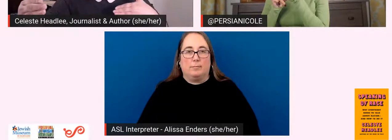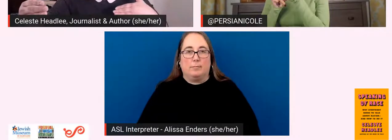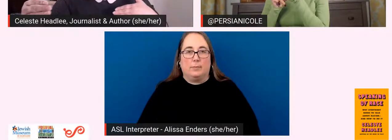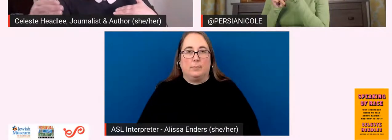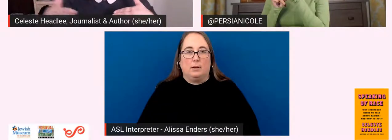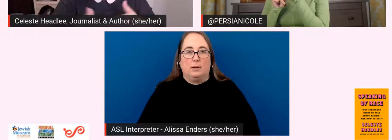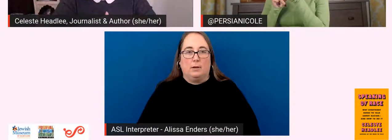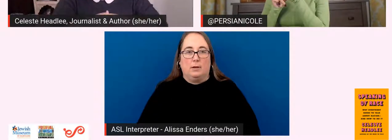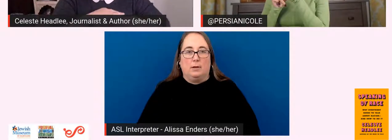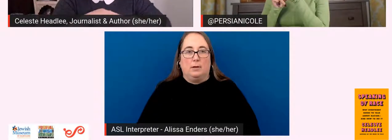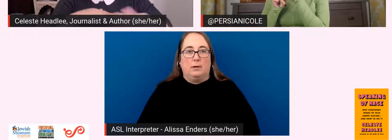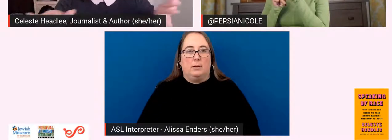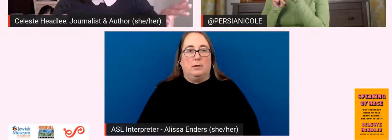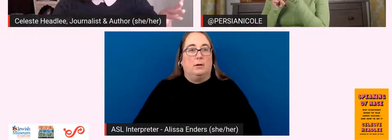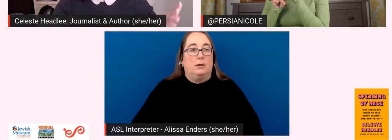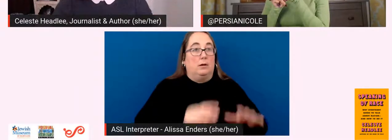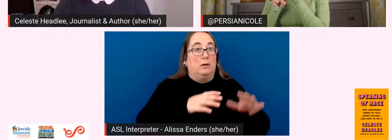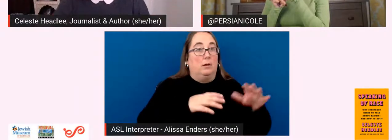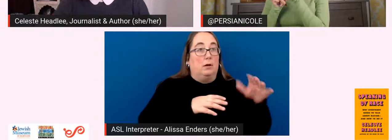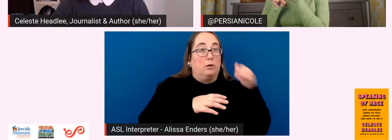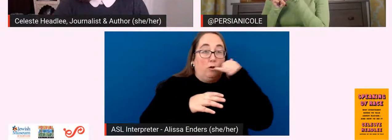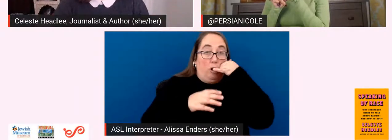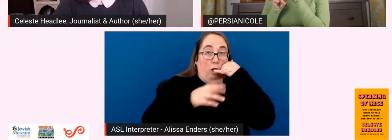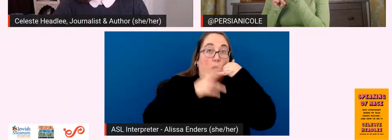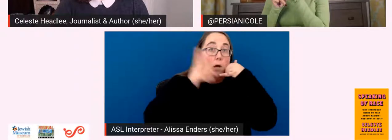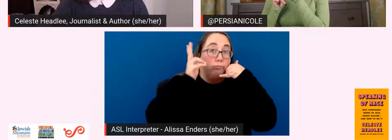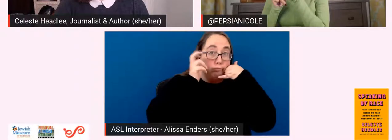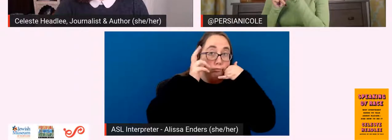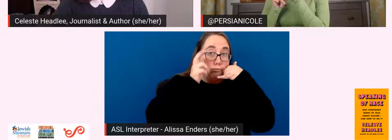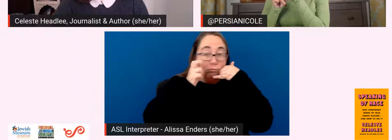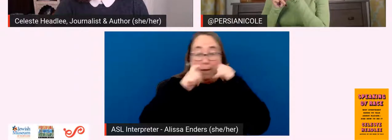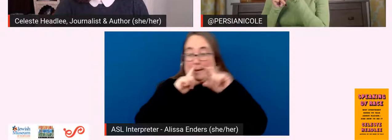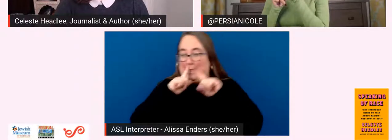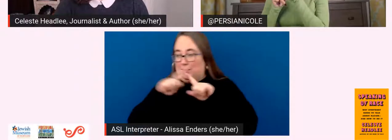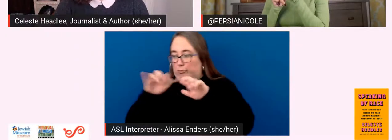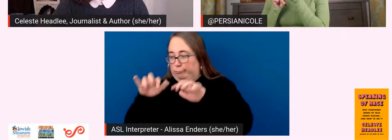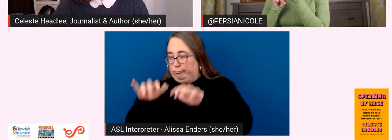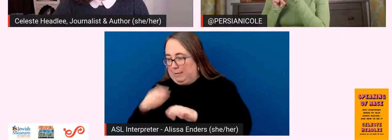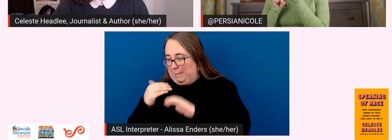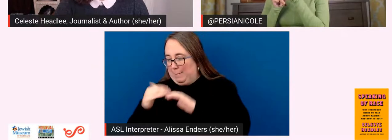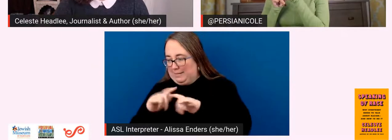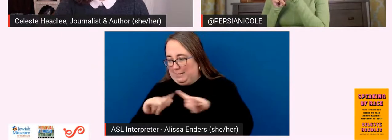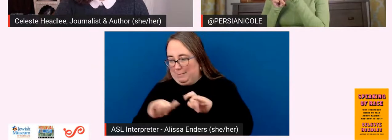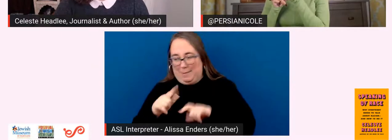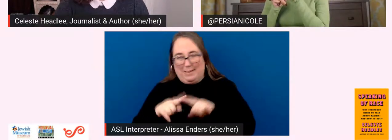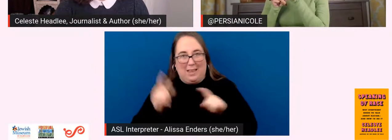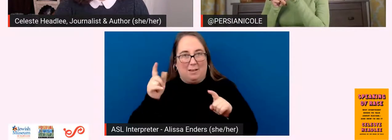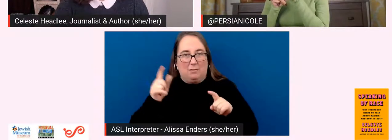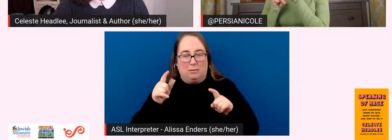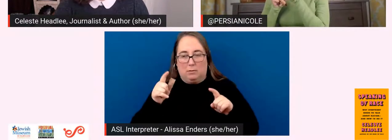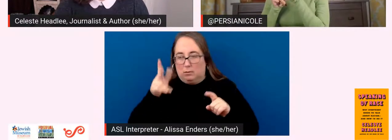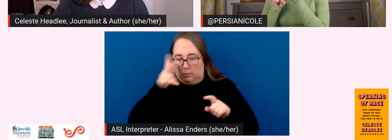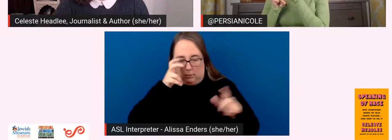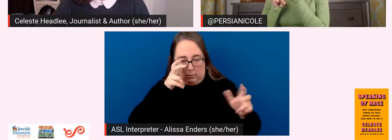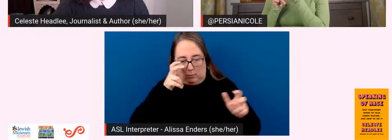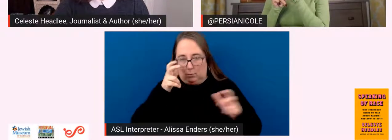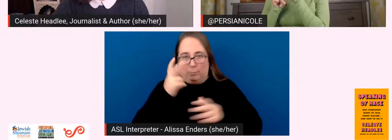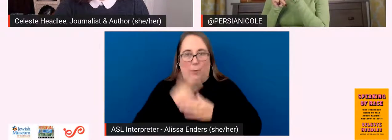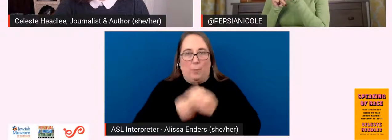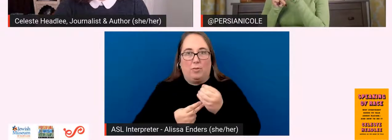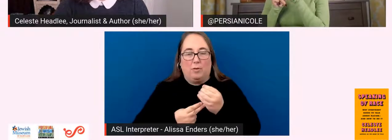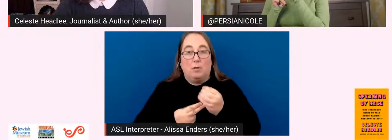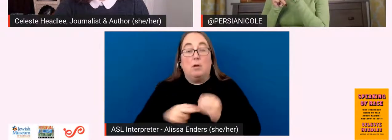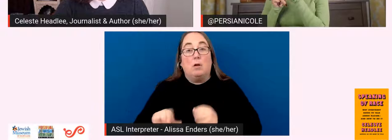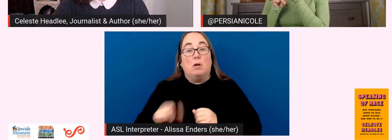call and answering email, it's not going to work for you. So that's one example of them. Another one that is kind